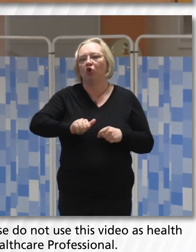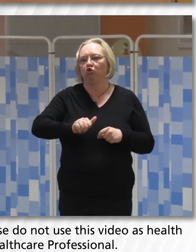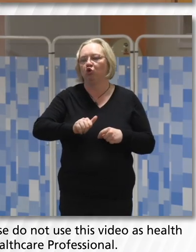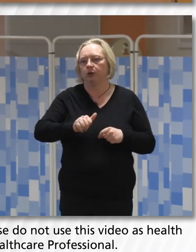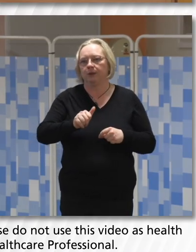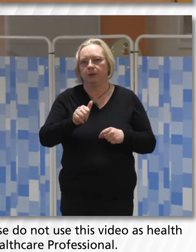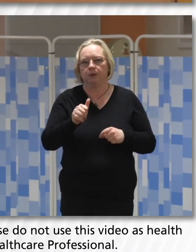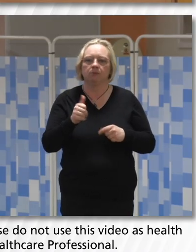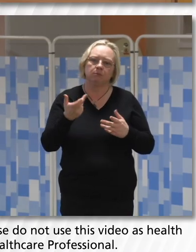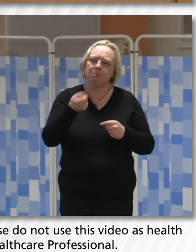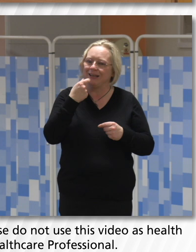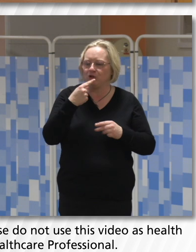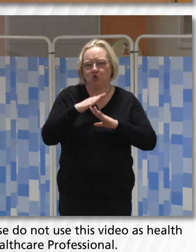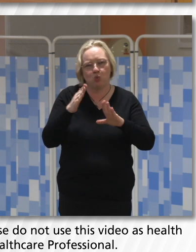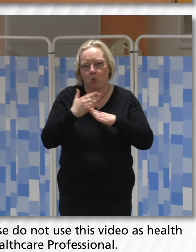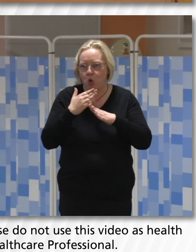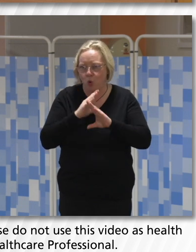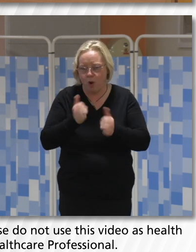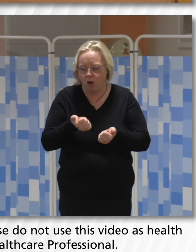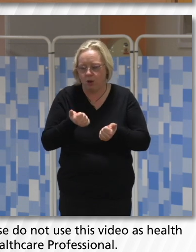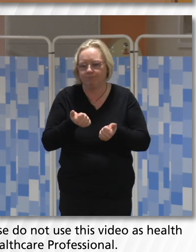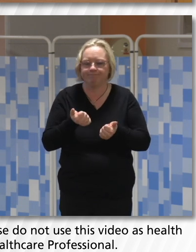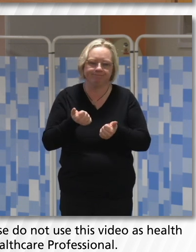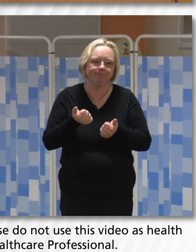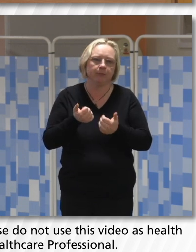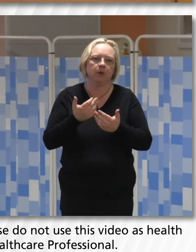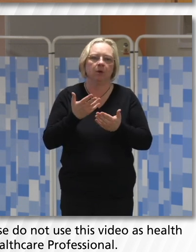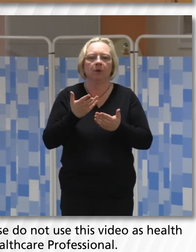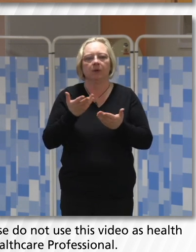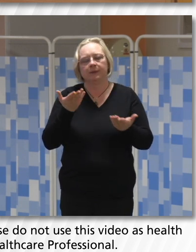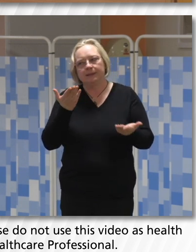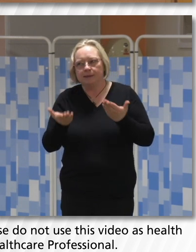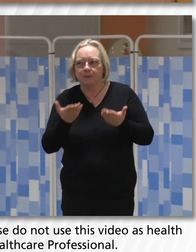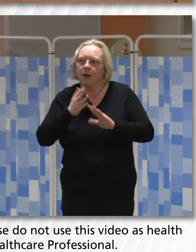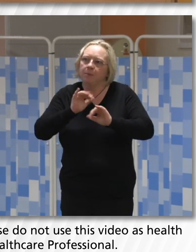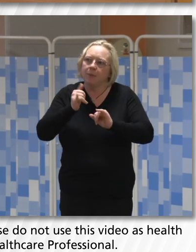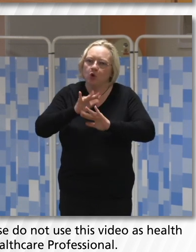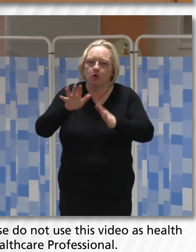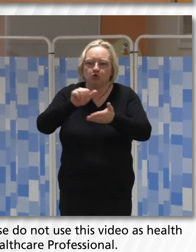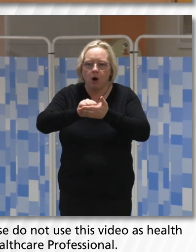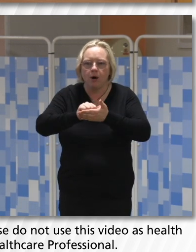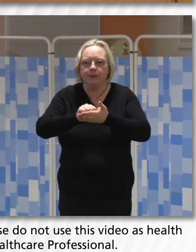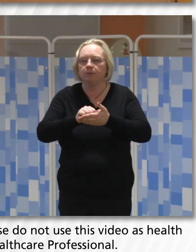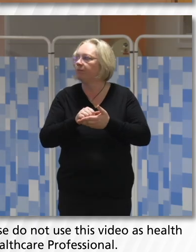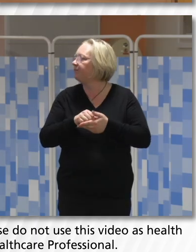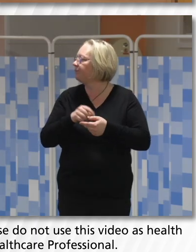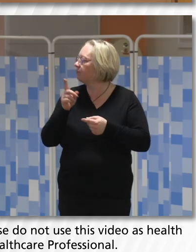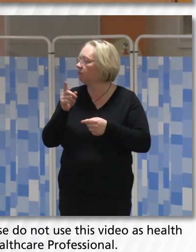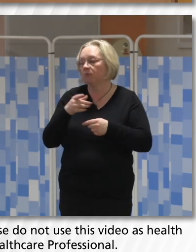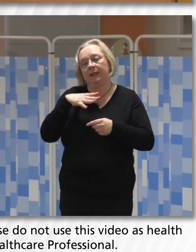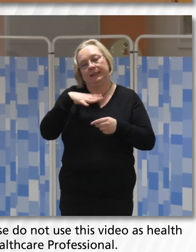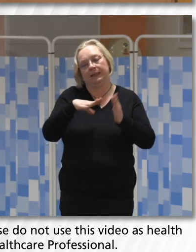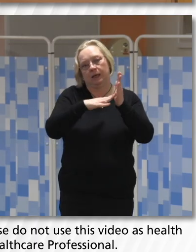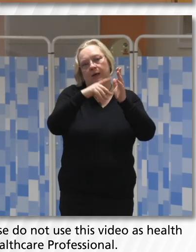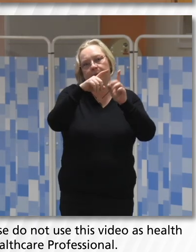time and where the medication's not so easy to get balanced. And then you need a multidisciplinary team, which is what we